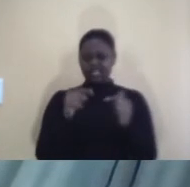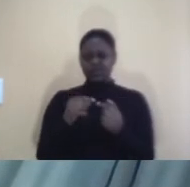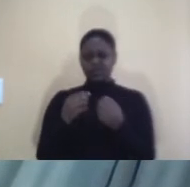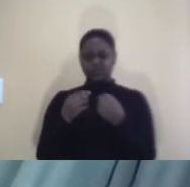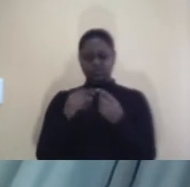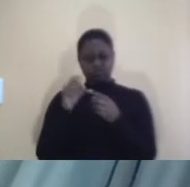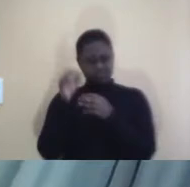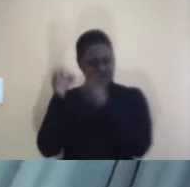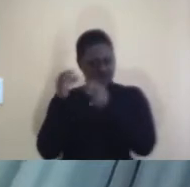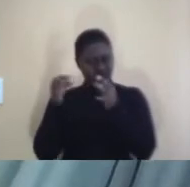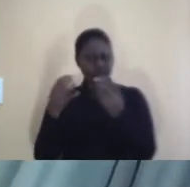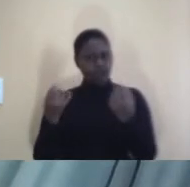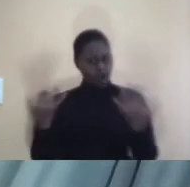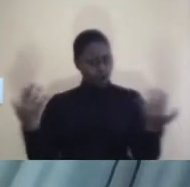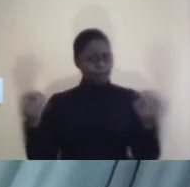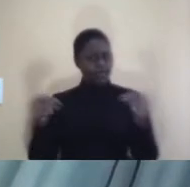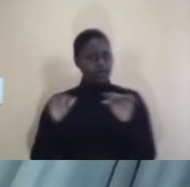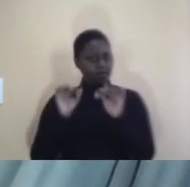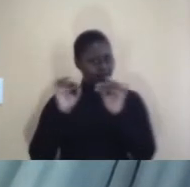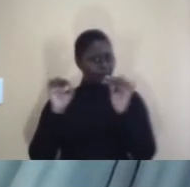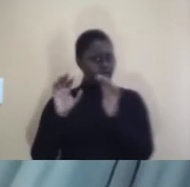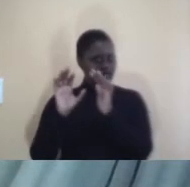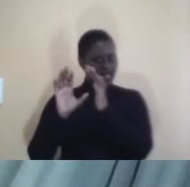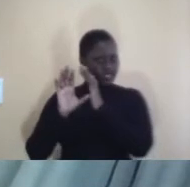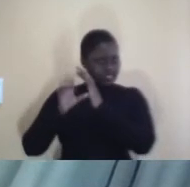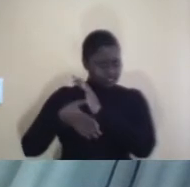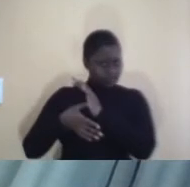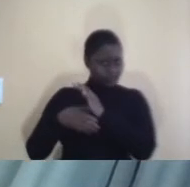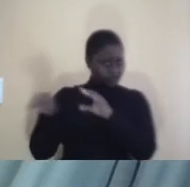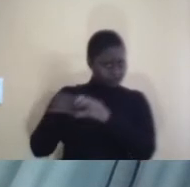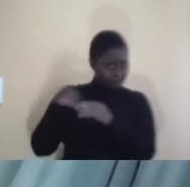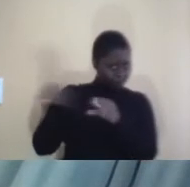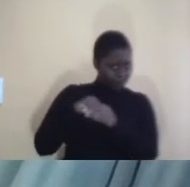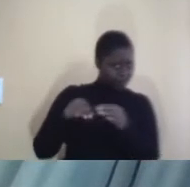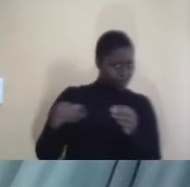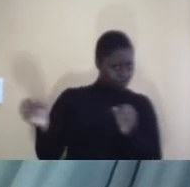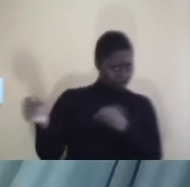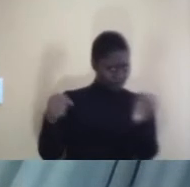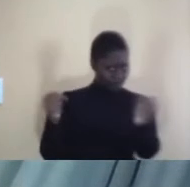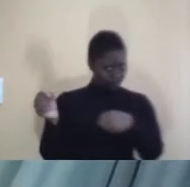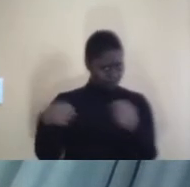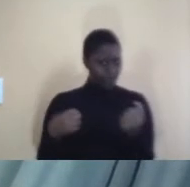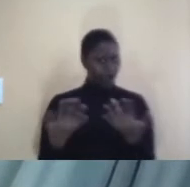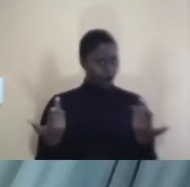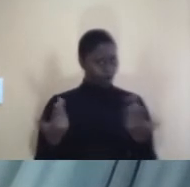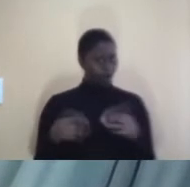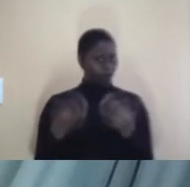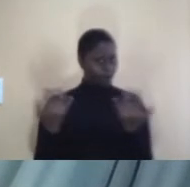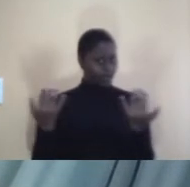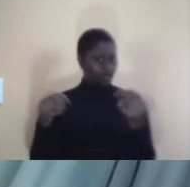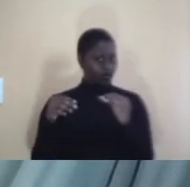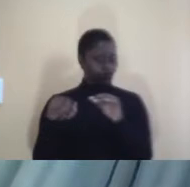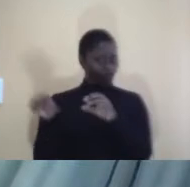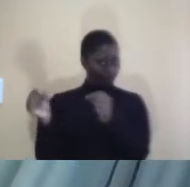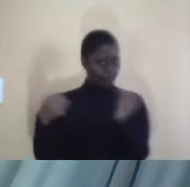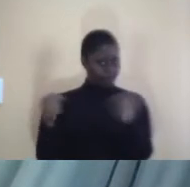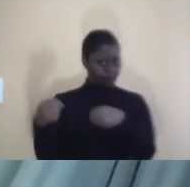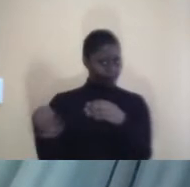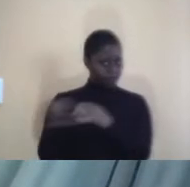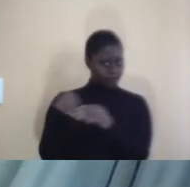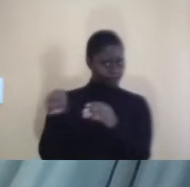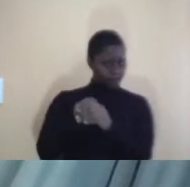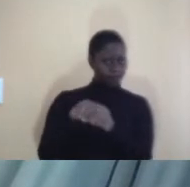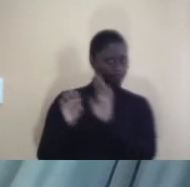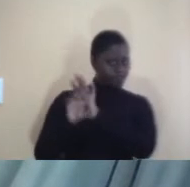many disabled people are employed by the department and how many are going to be employed in this current financial year.